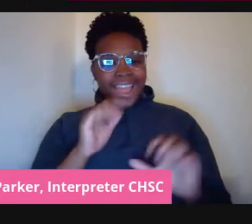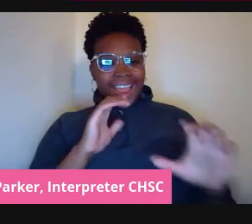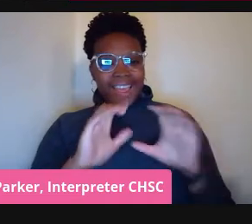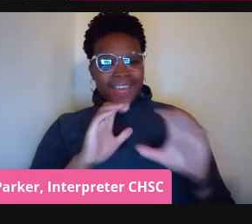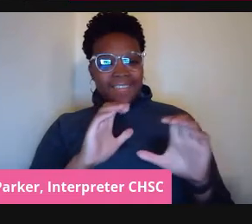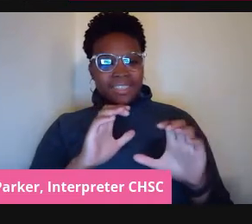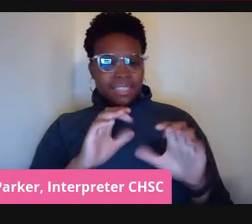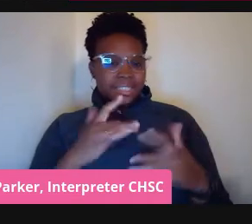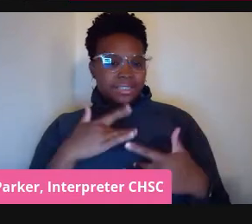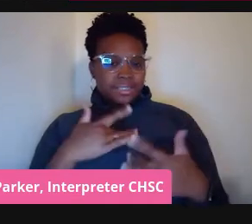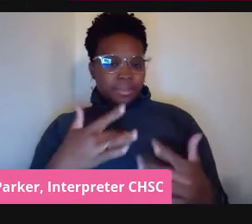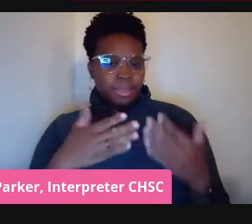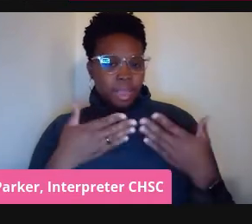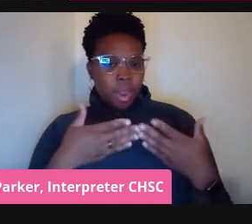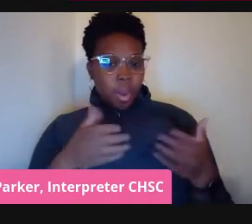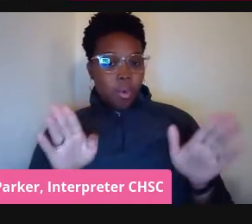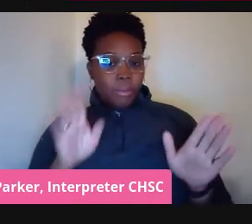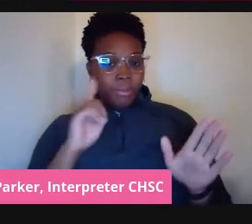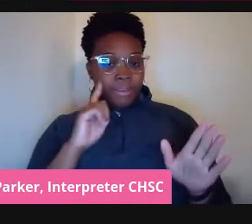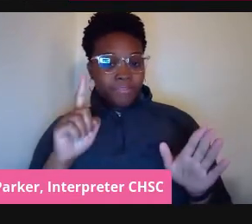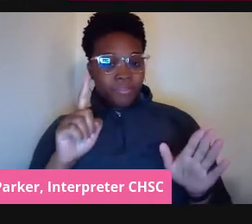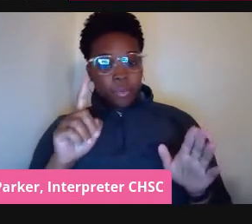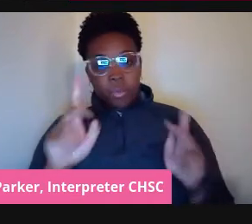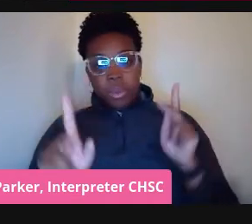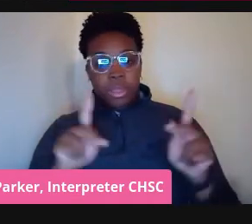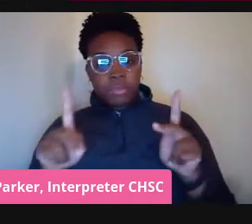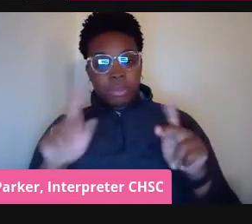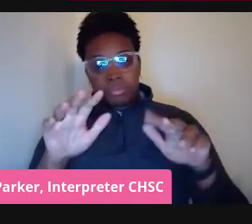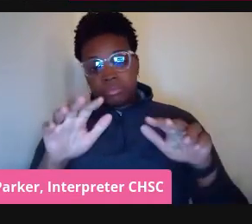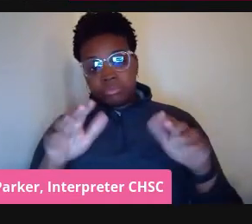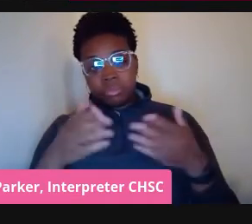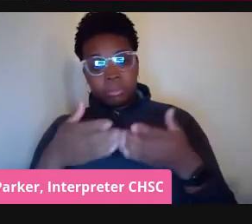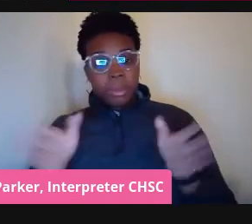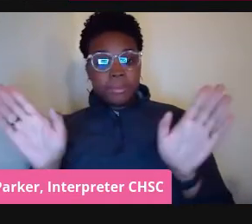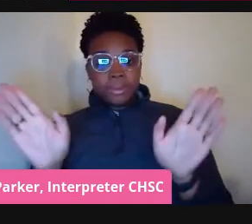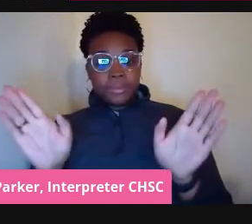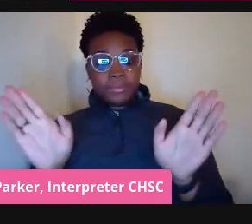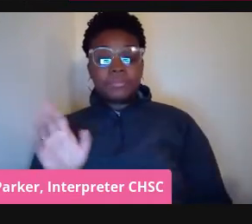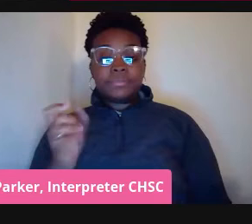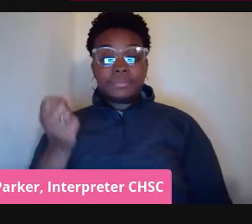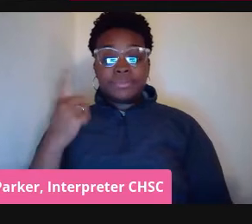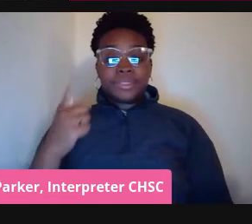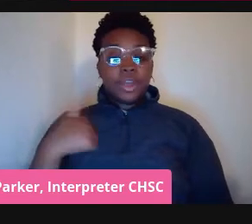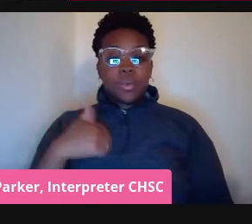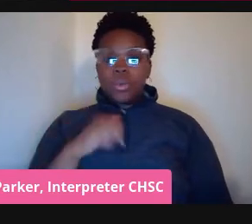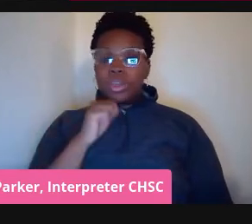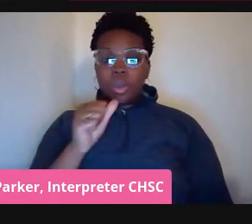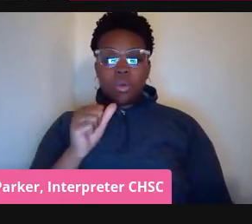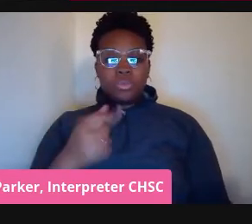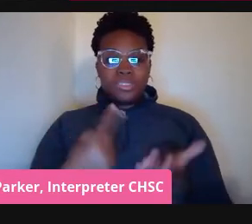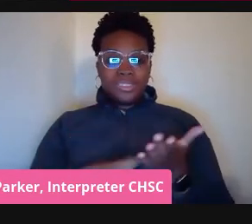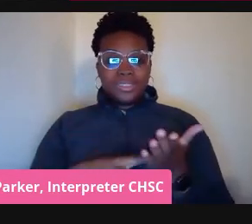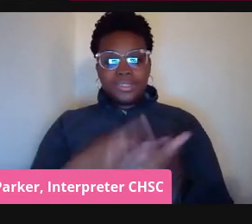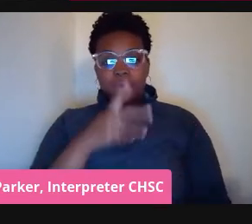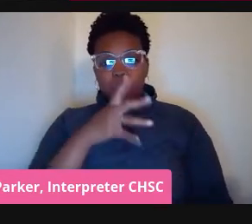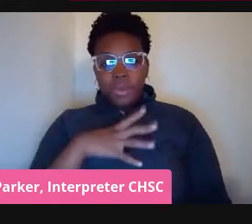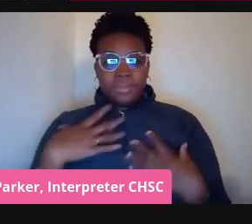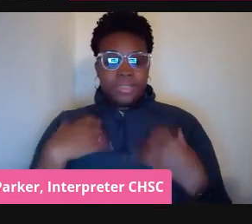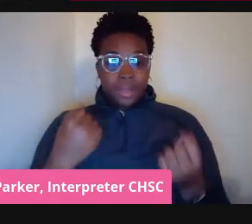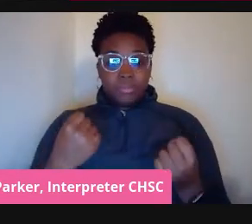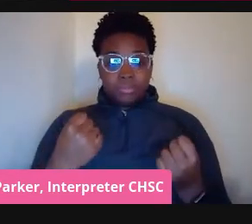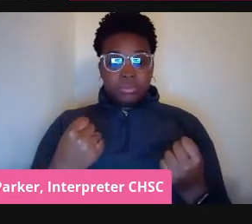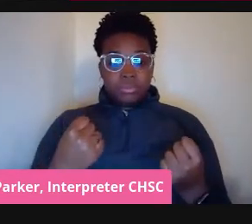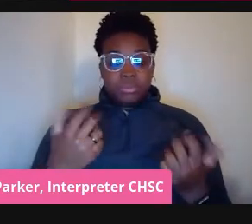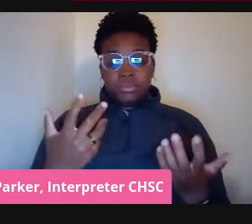that's typically open to the public. We just, as you all know, we don't really talk about reproductive health as much as we should.